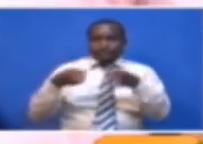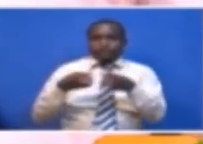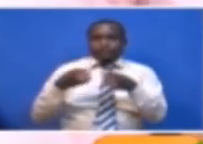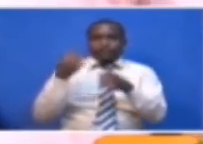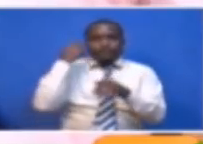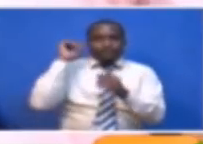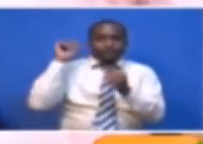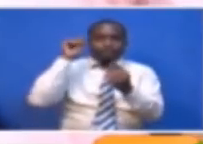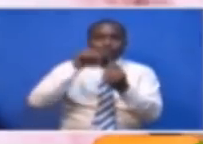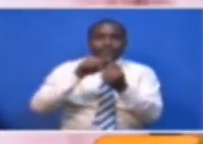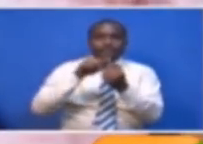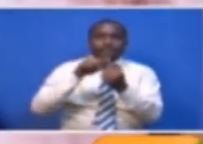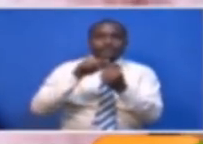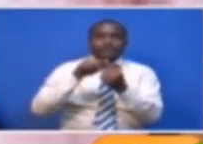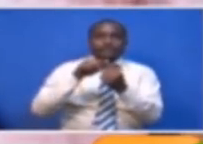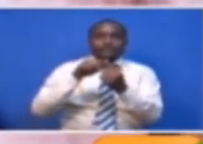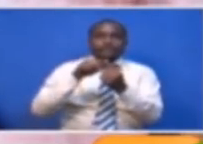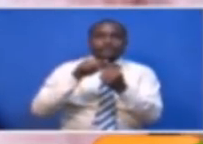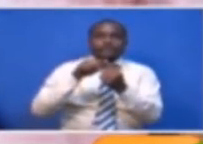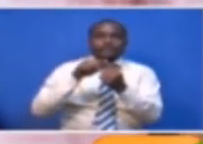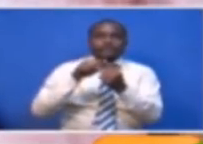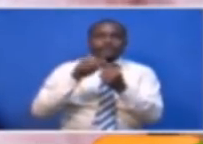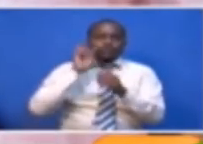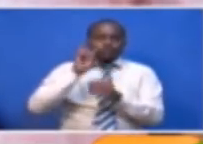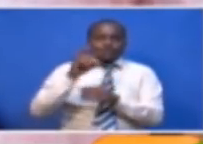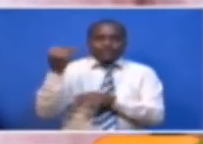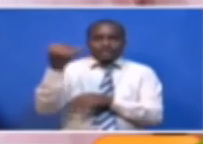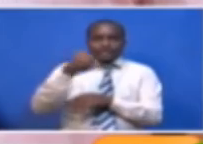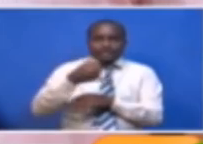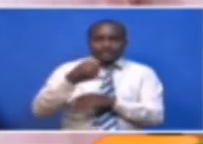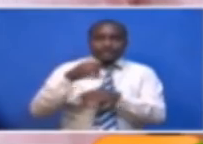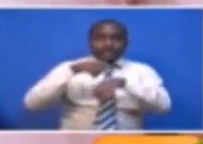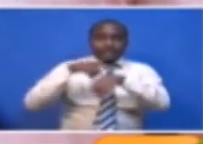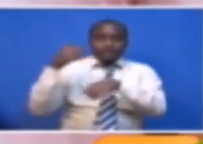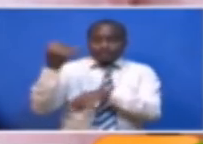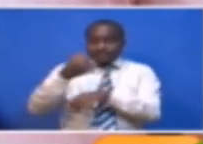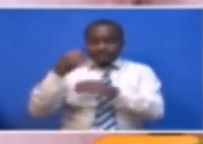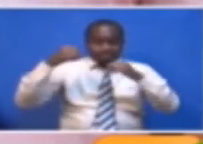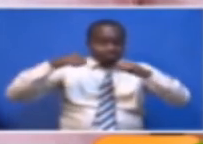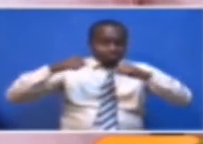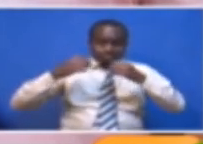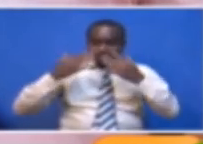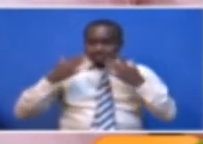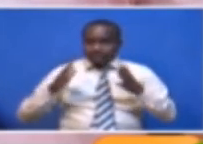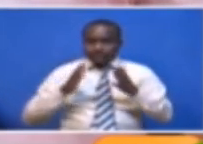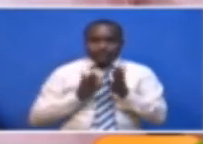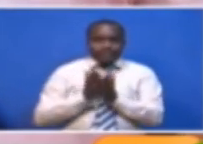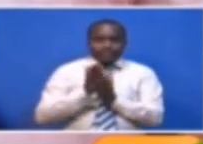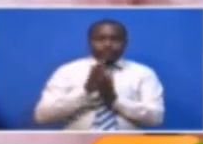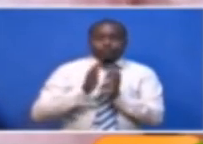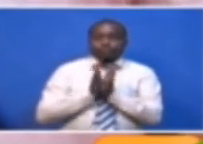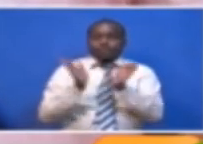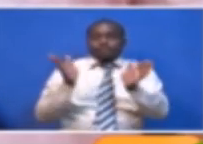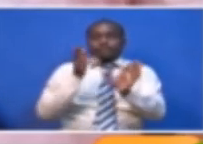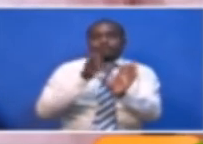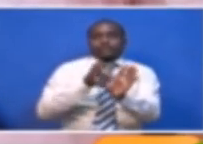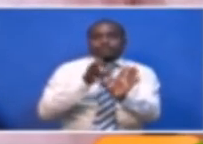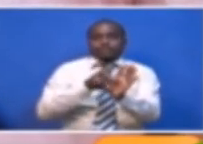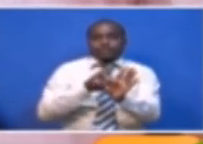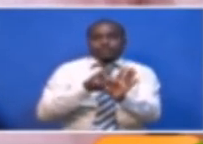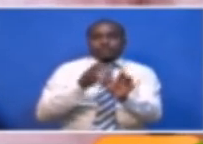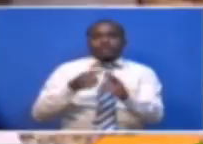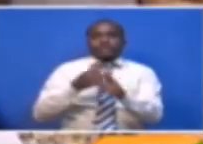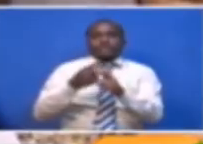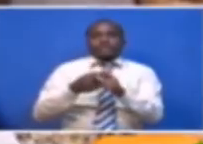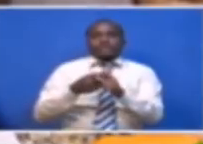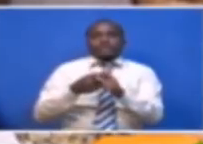purposes of looking at these at the designs. And once the design is agreed, having gone through public participation, then they're going to cost